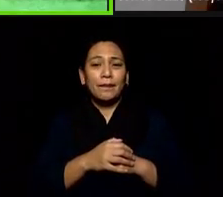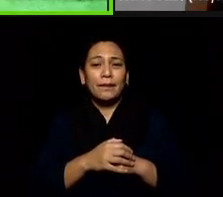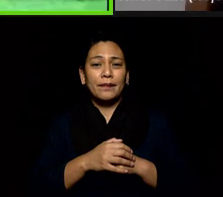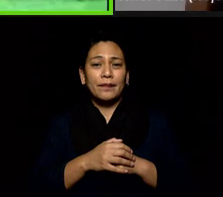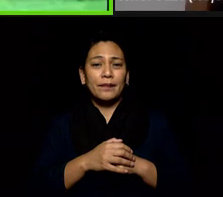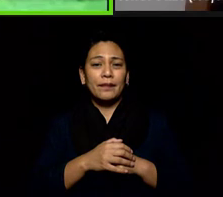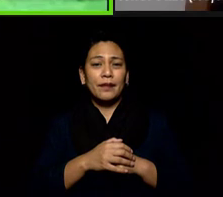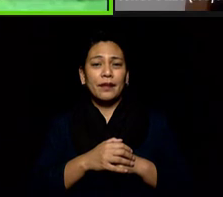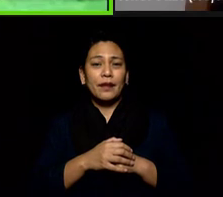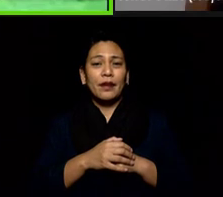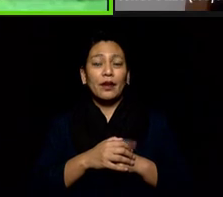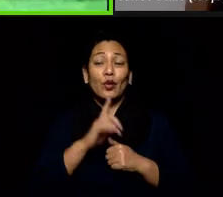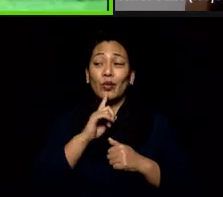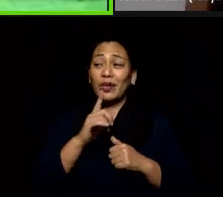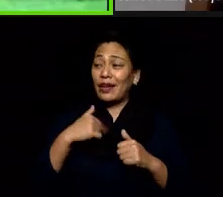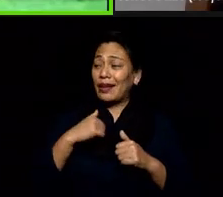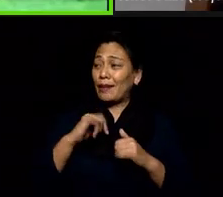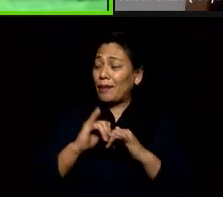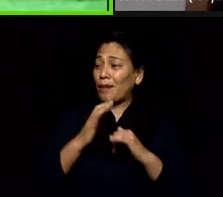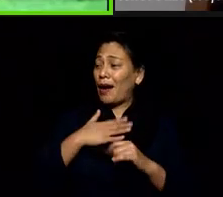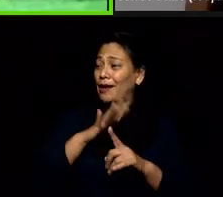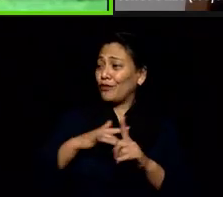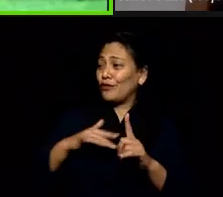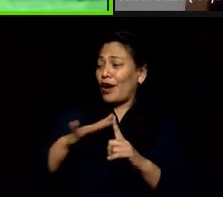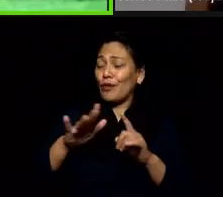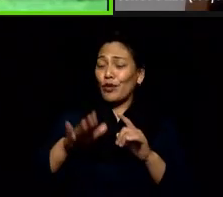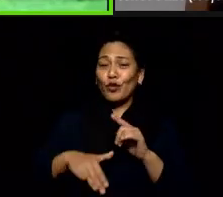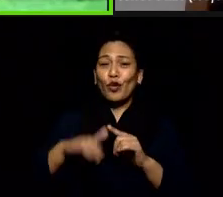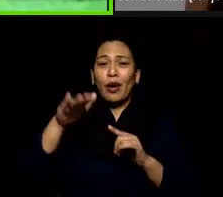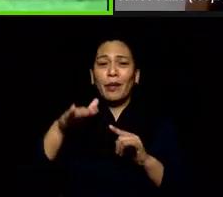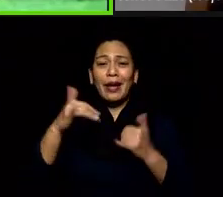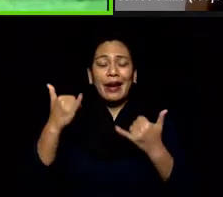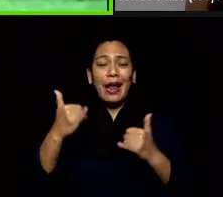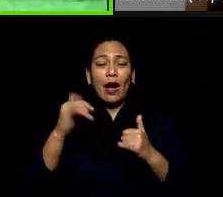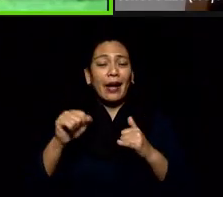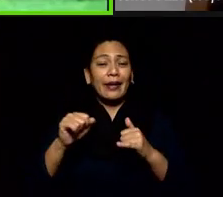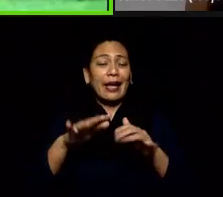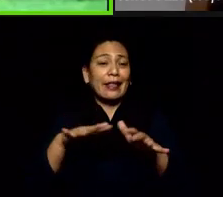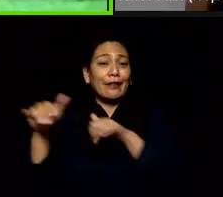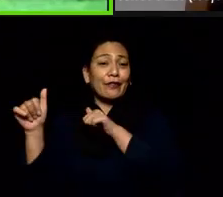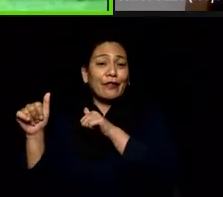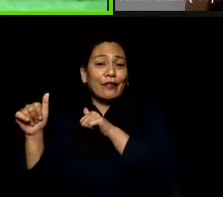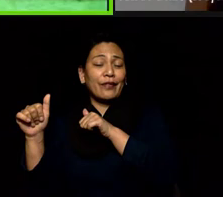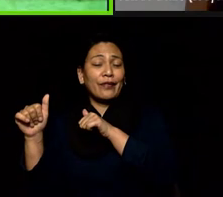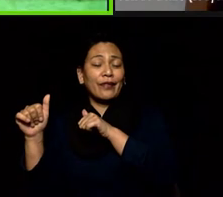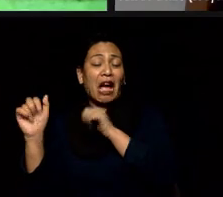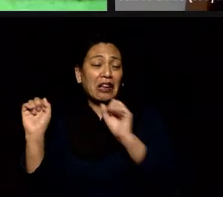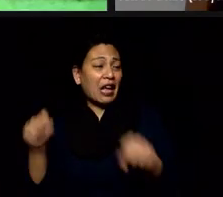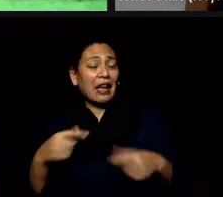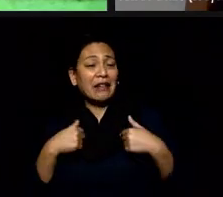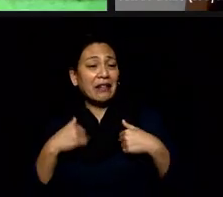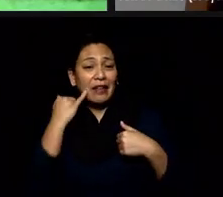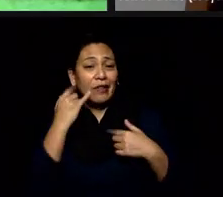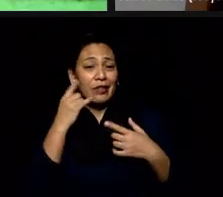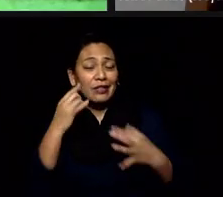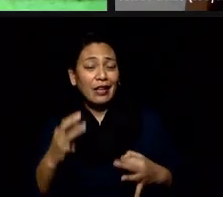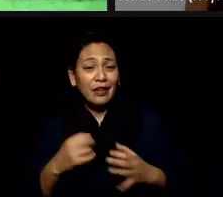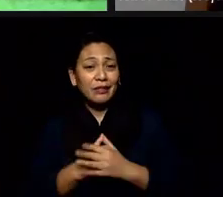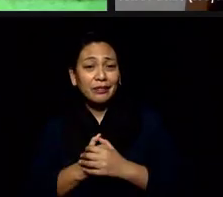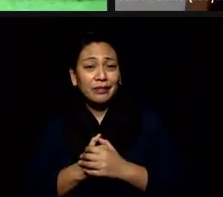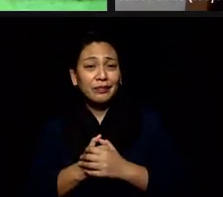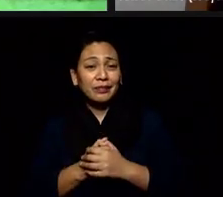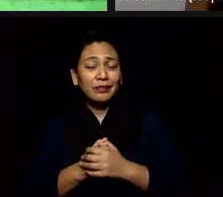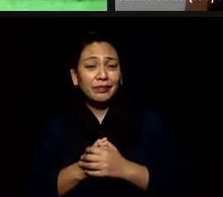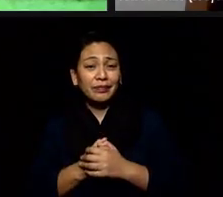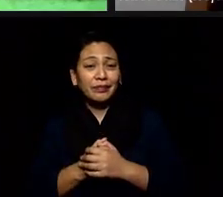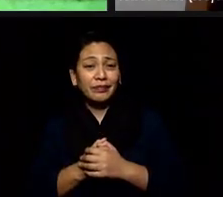grew up, that I'm able, that I can walk away, or I could walk away. Mm. And